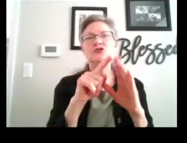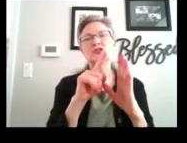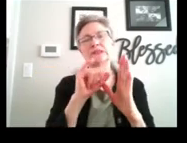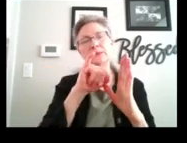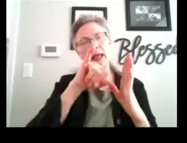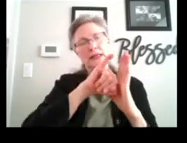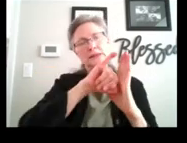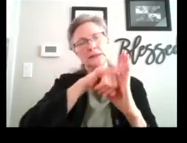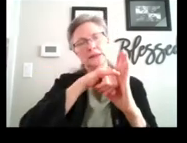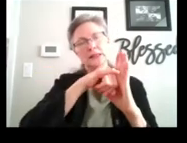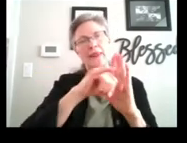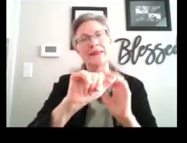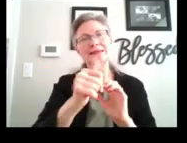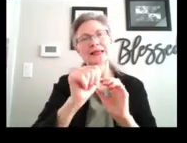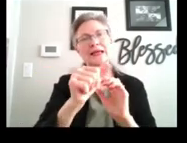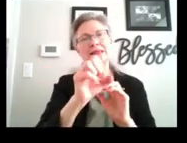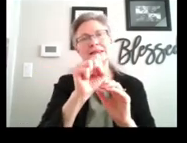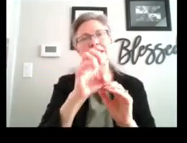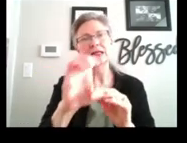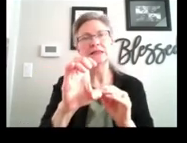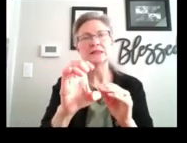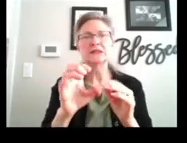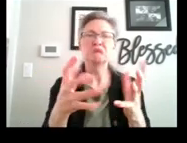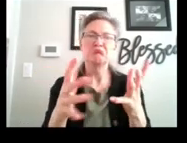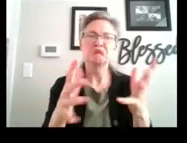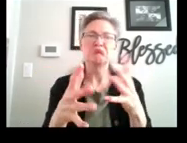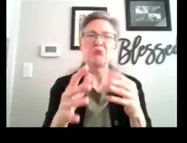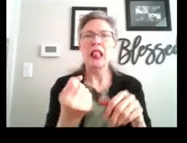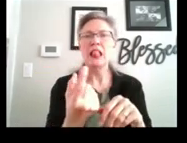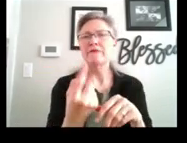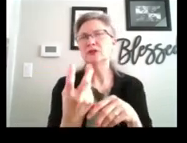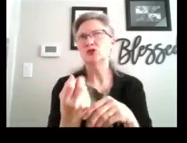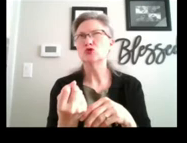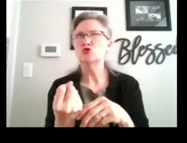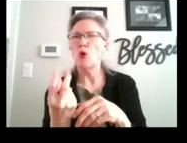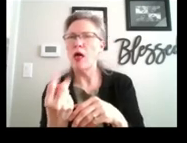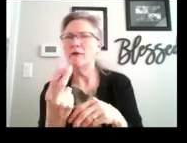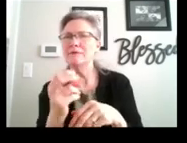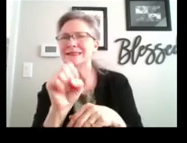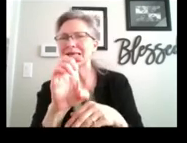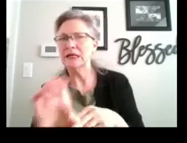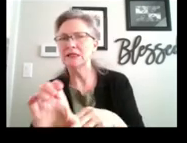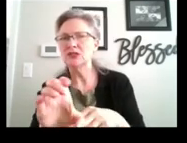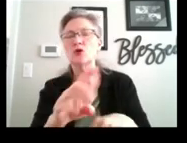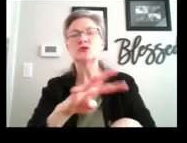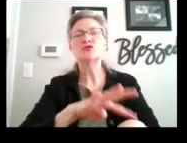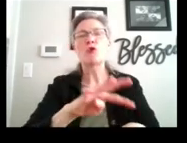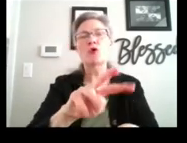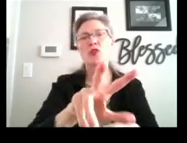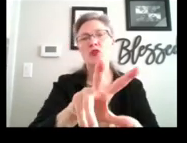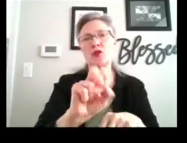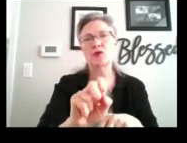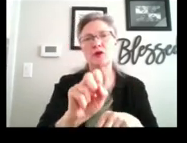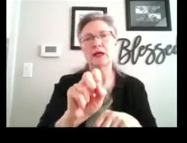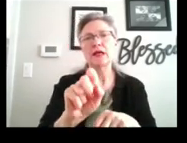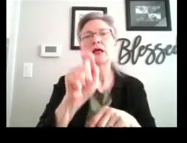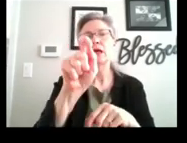the 10-second mark, and it looks like we're at 11, 12 seconds. So our time on this clock